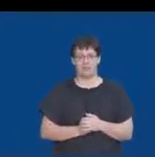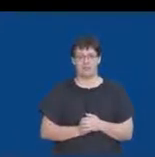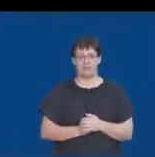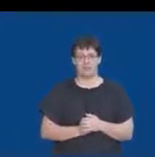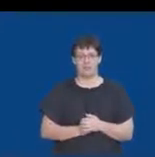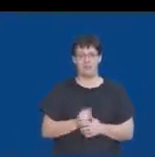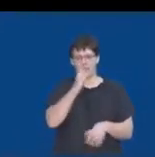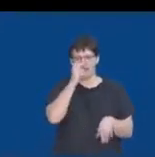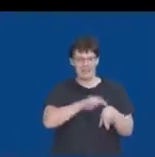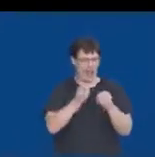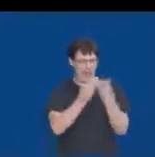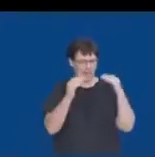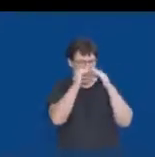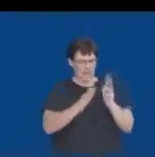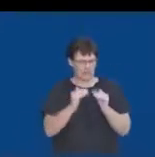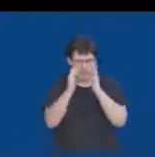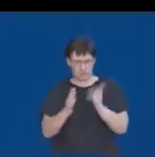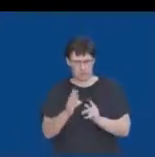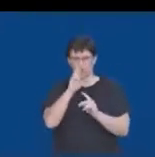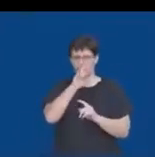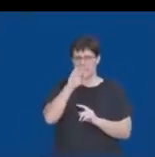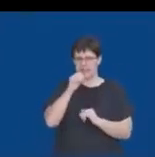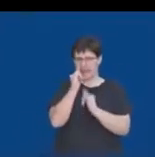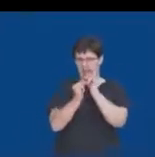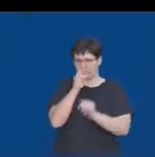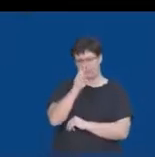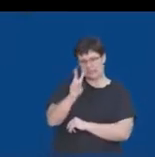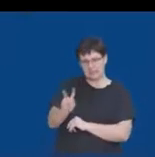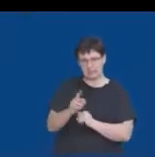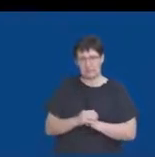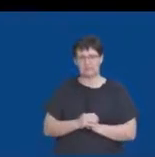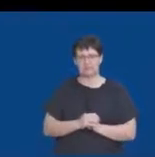And I need to know how many households there was. So it's 2011. So let's go to our table.